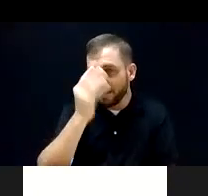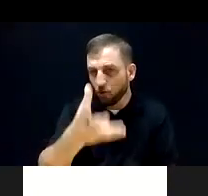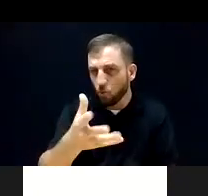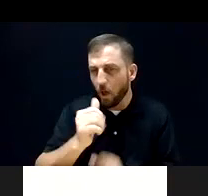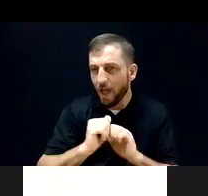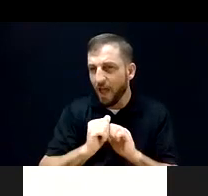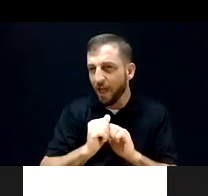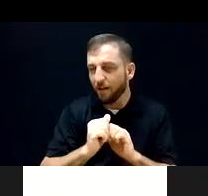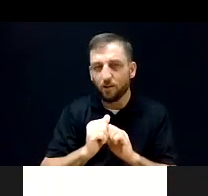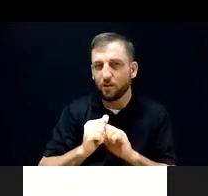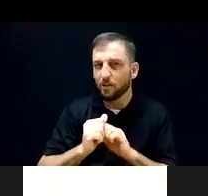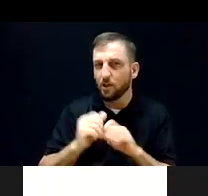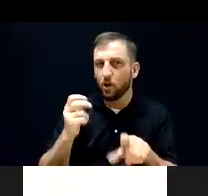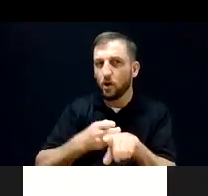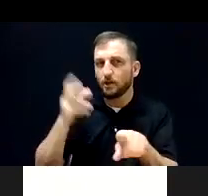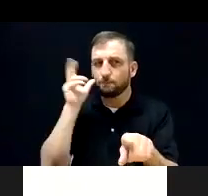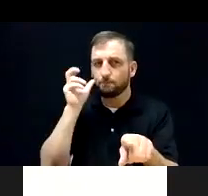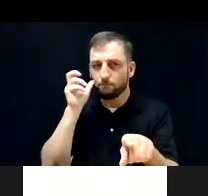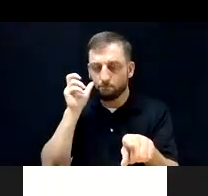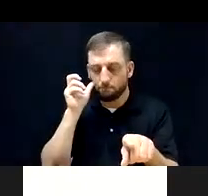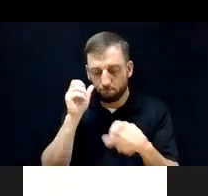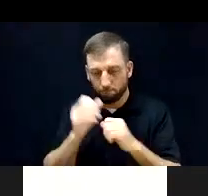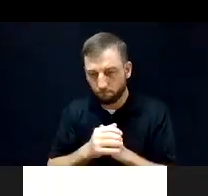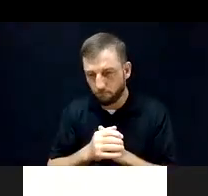how to